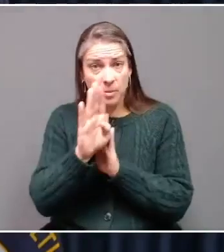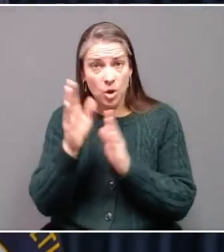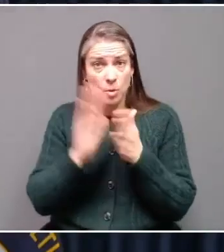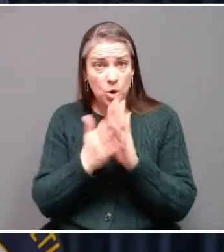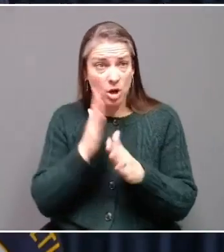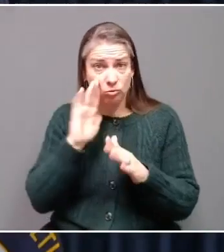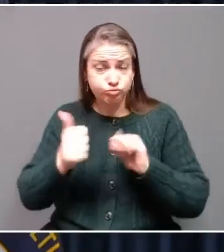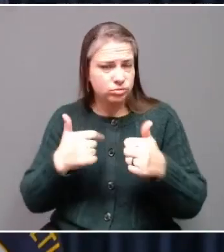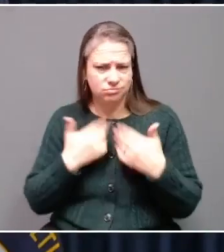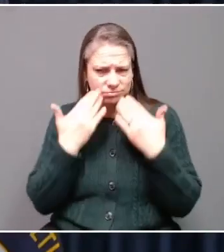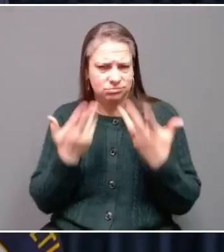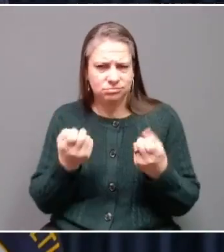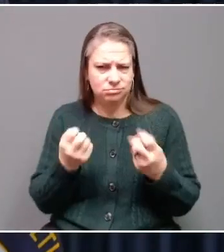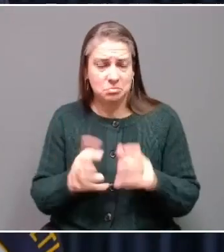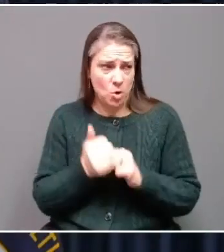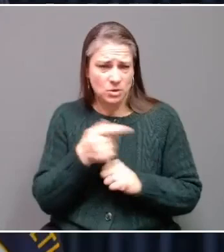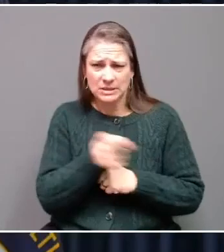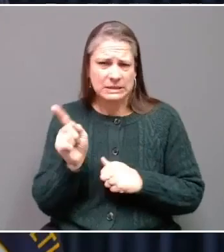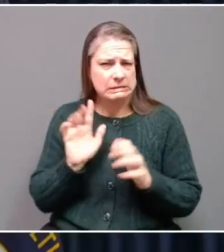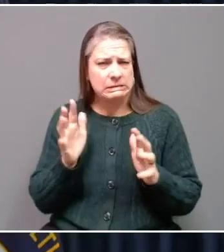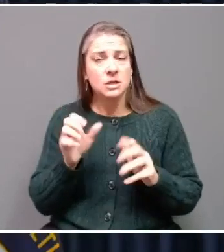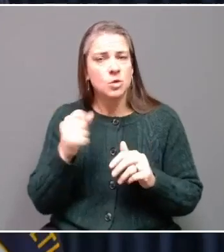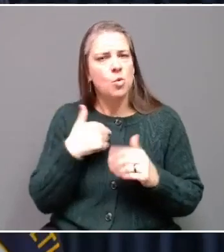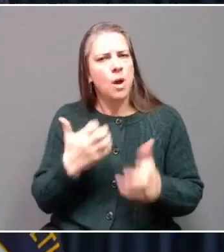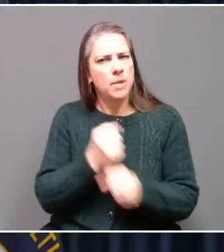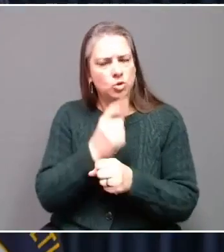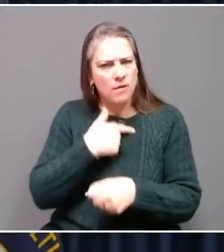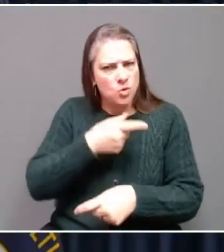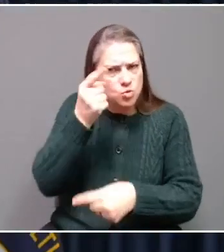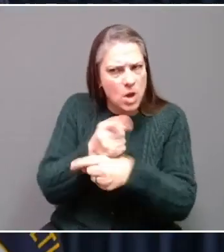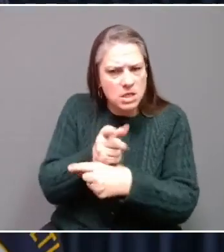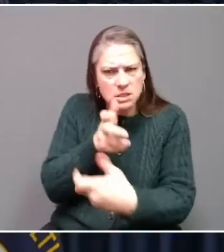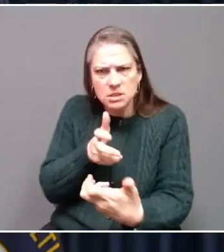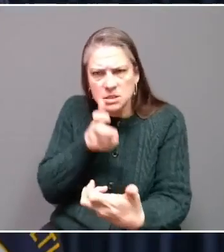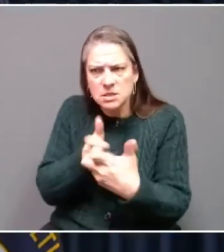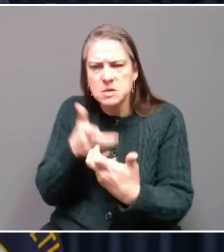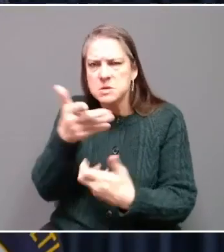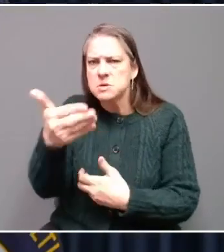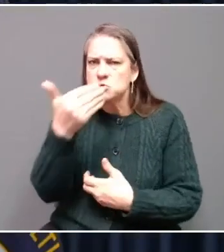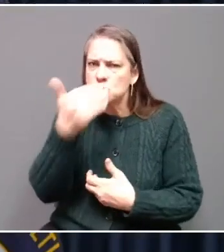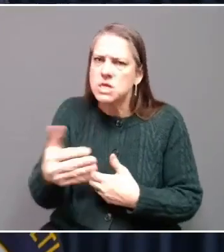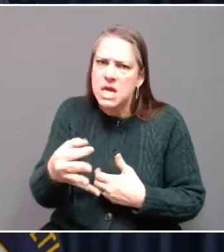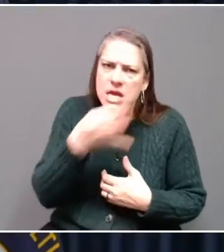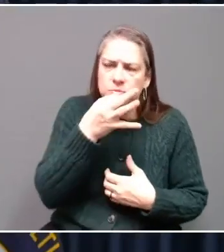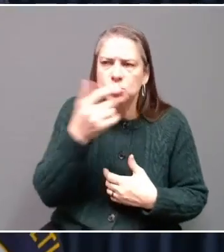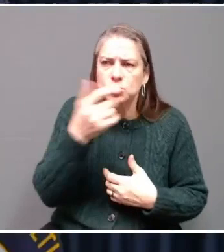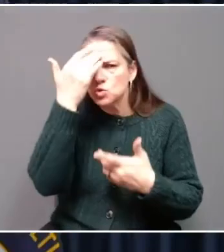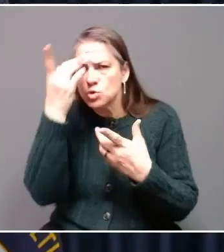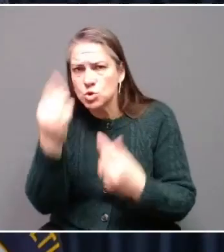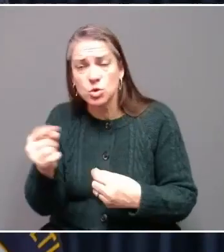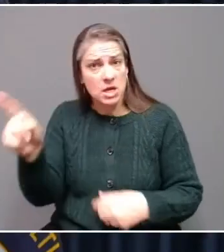working on this project. So we want to make sure that we are getting the very best expertise, so Eastern Kentucky gets the very